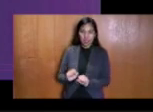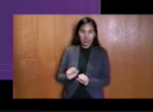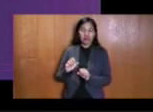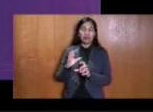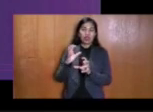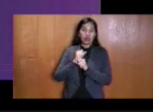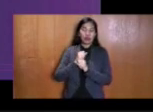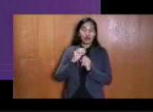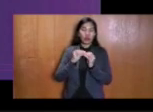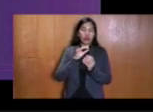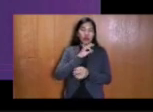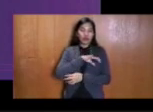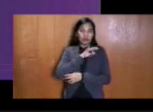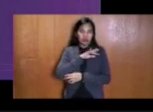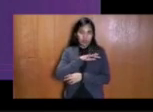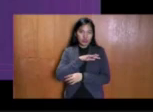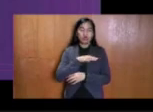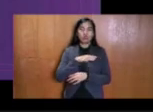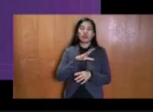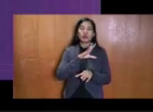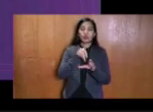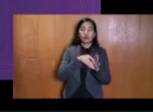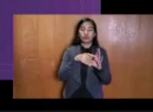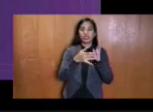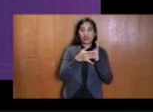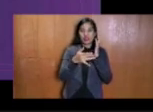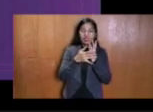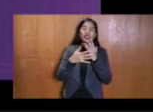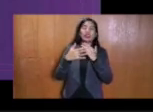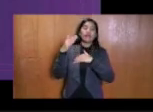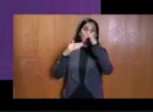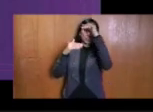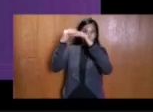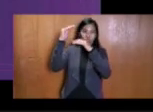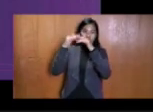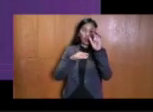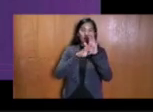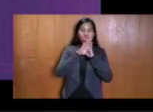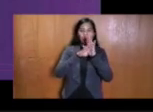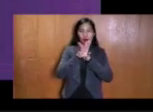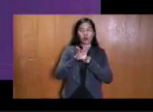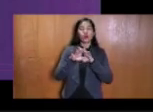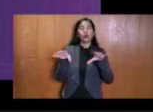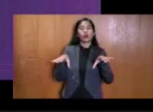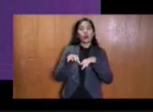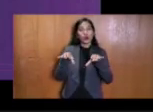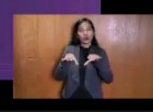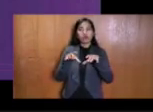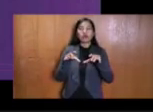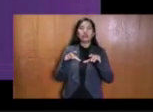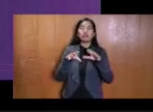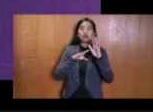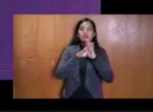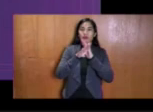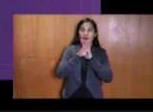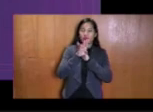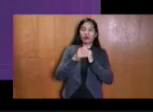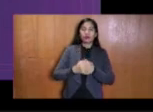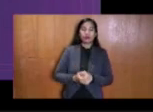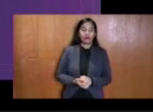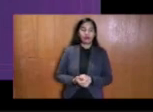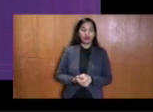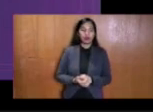about digitization and infrastructure development, workforce development. I happen